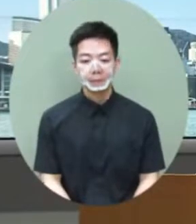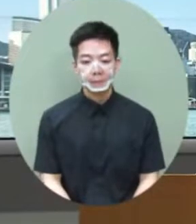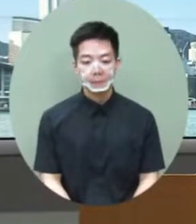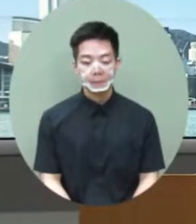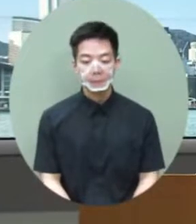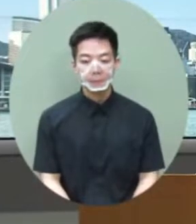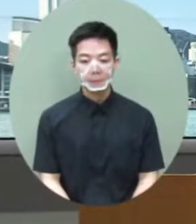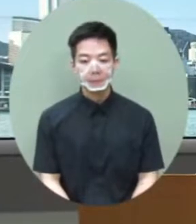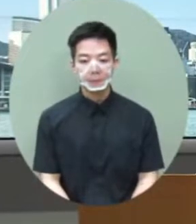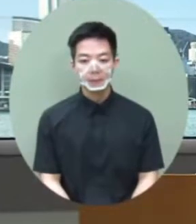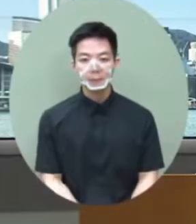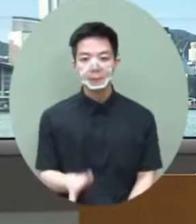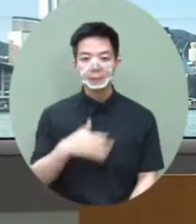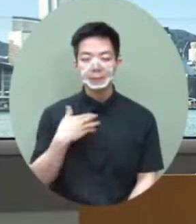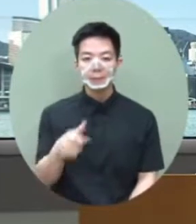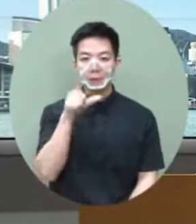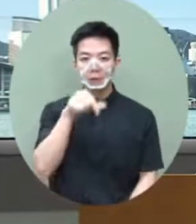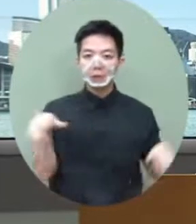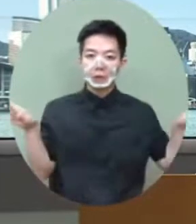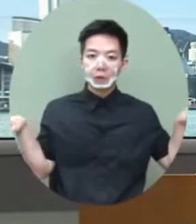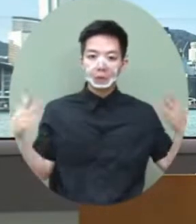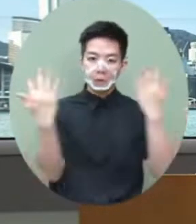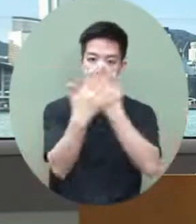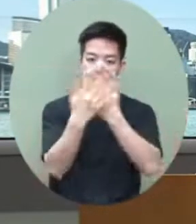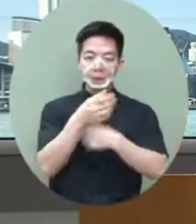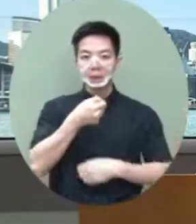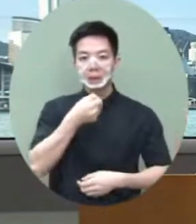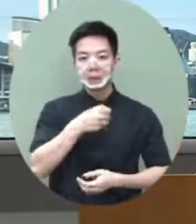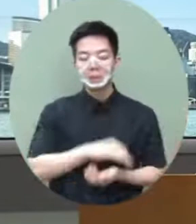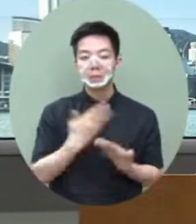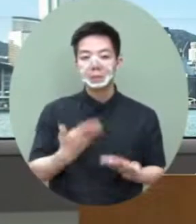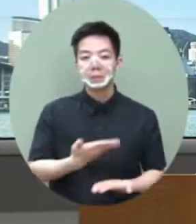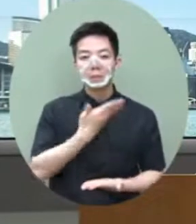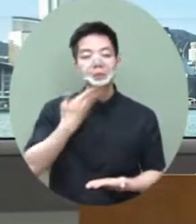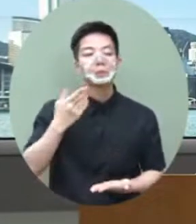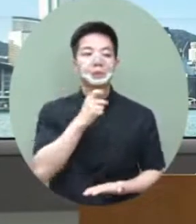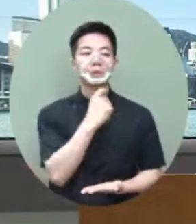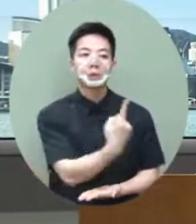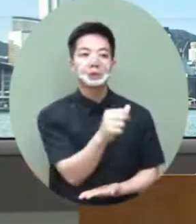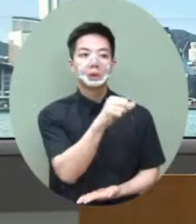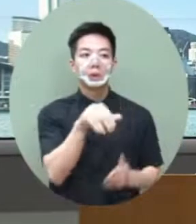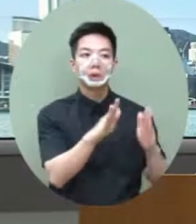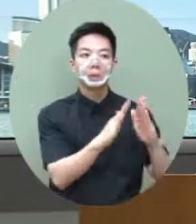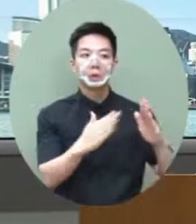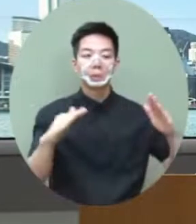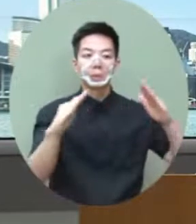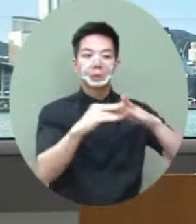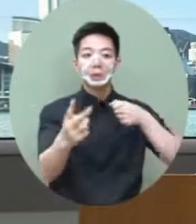we can have more reporters ask questions. First, I'm from Phoenix Channel.